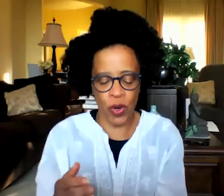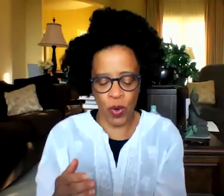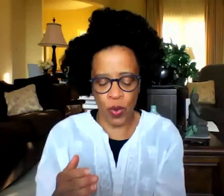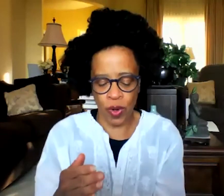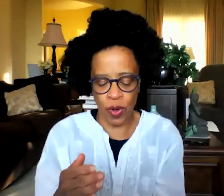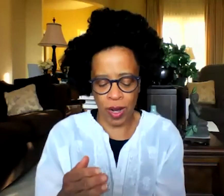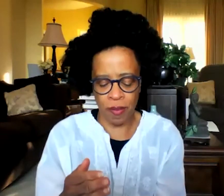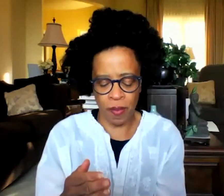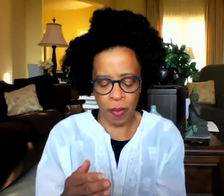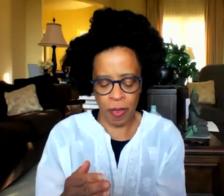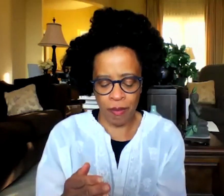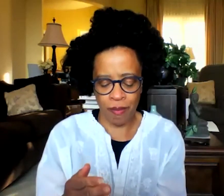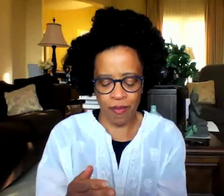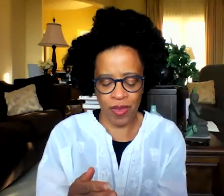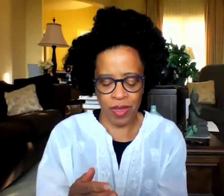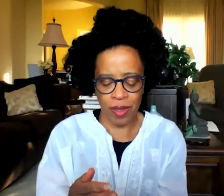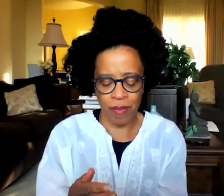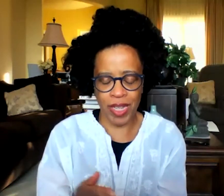And so